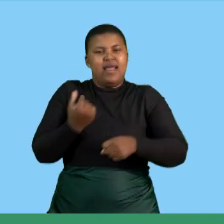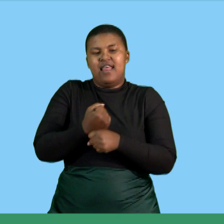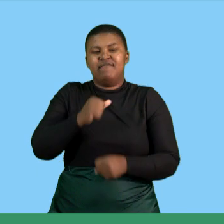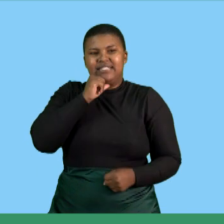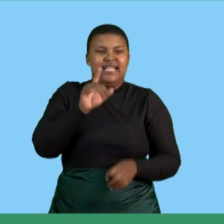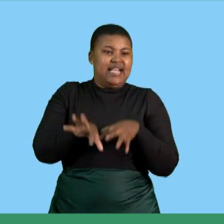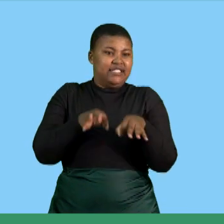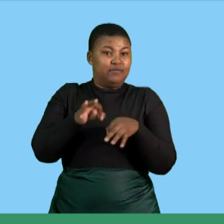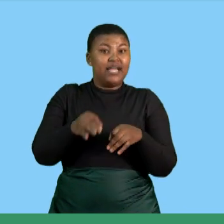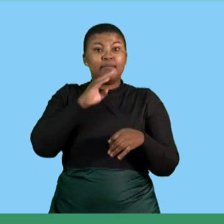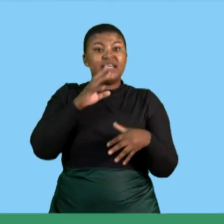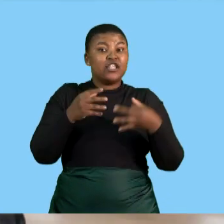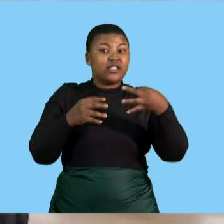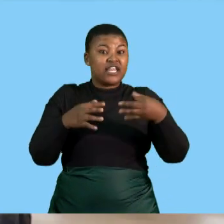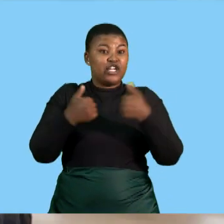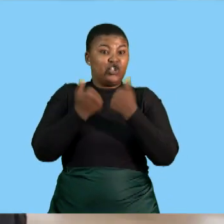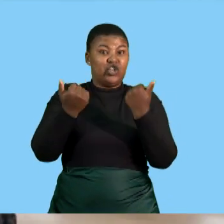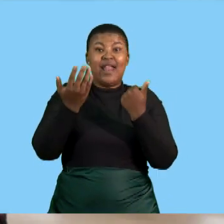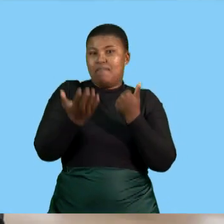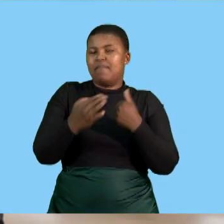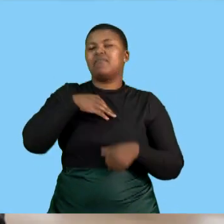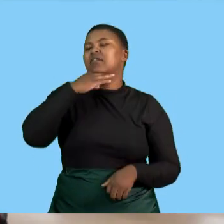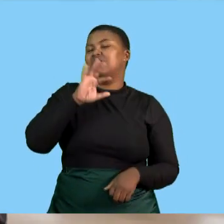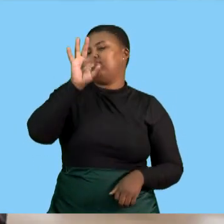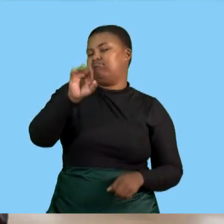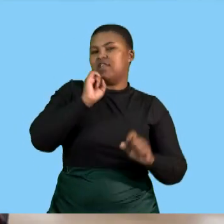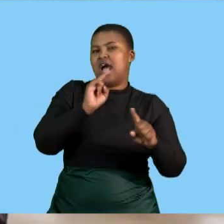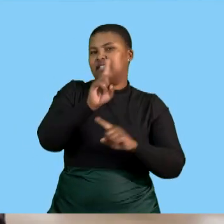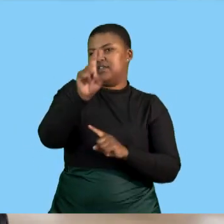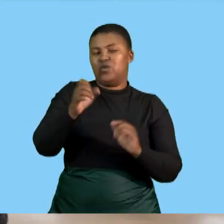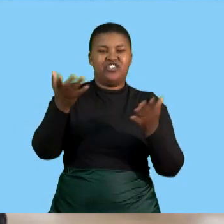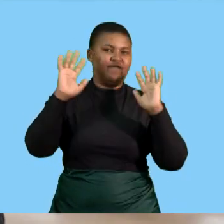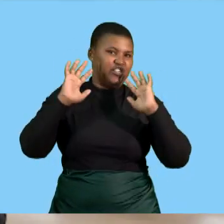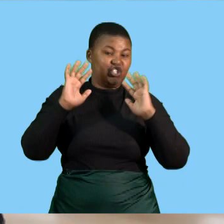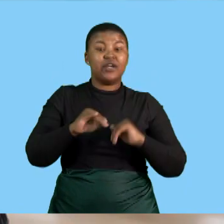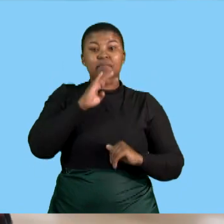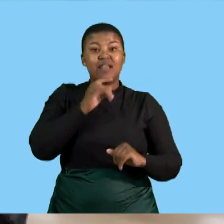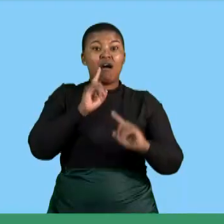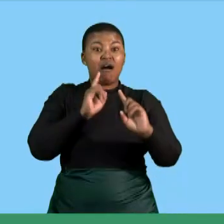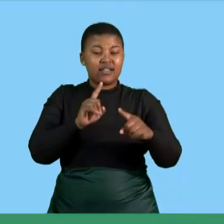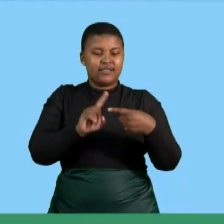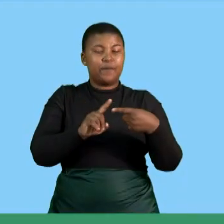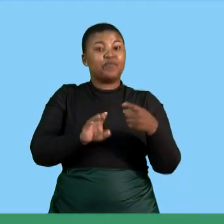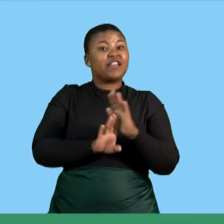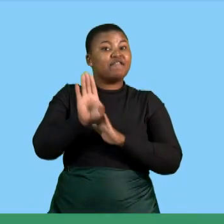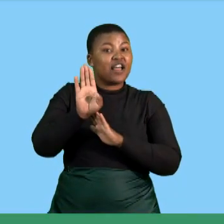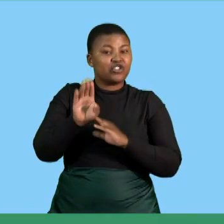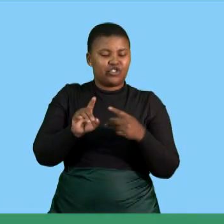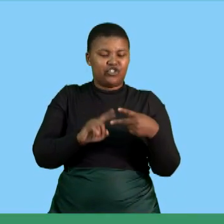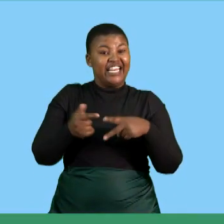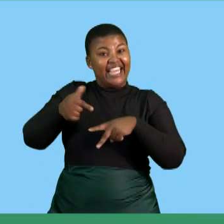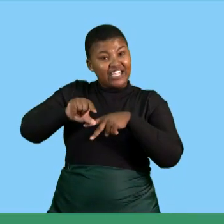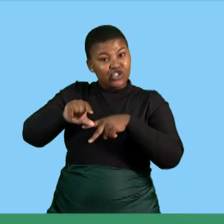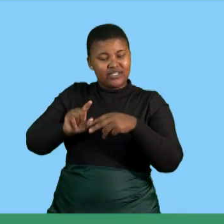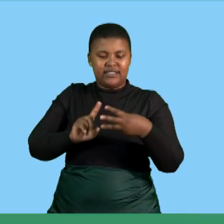3 examples of challenges, and that will be then answering the question. So our answer will then be inflation rate,